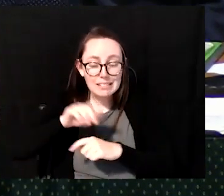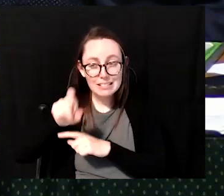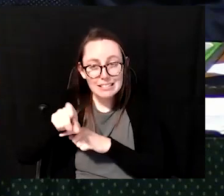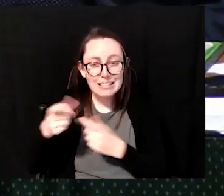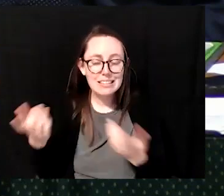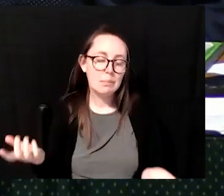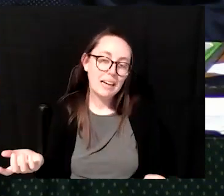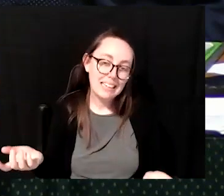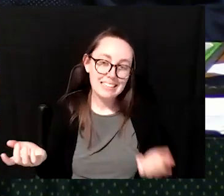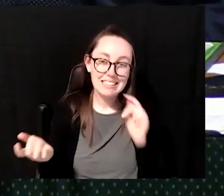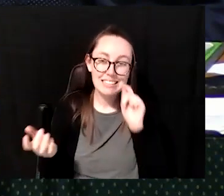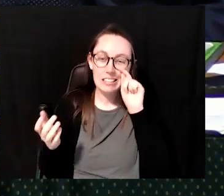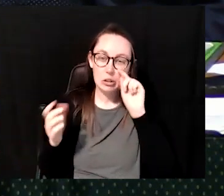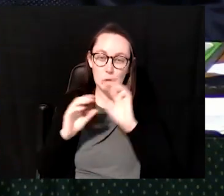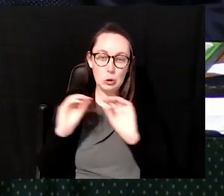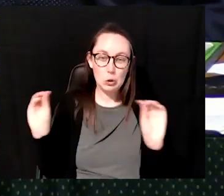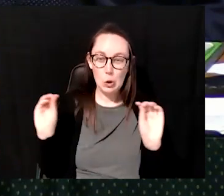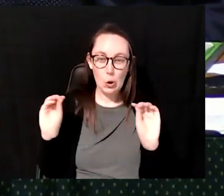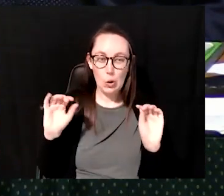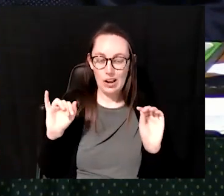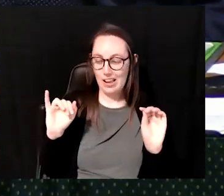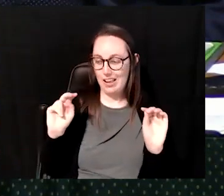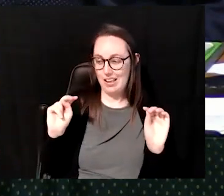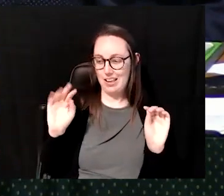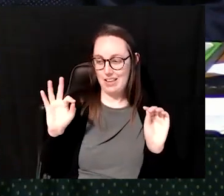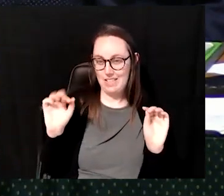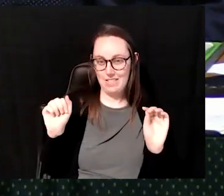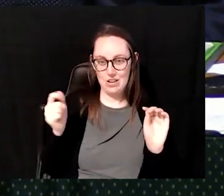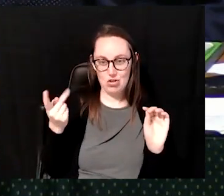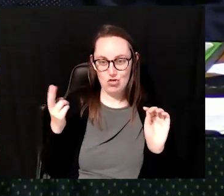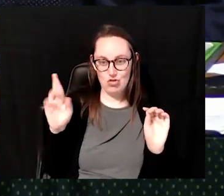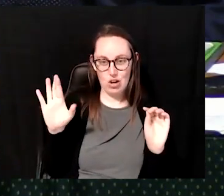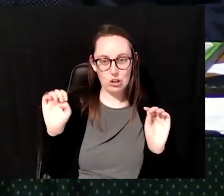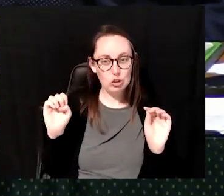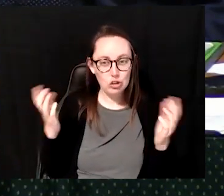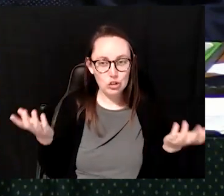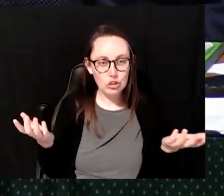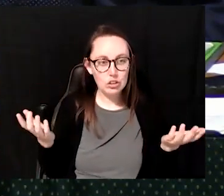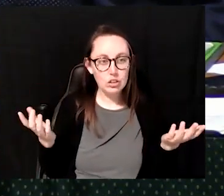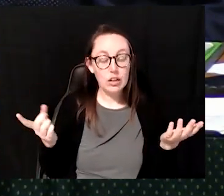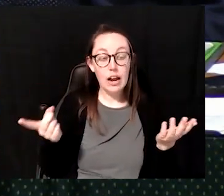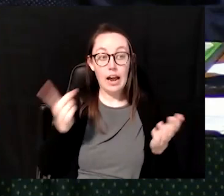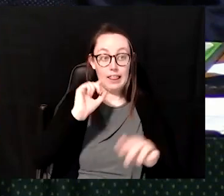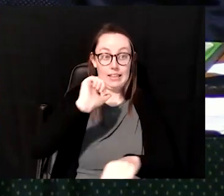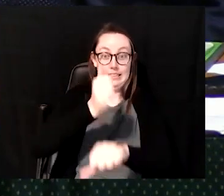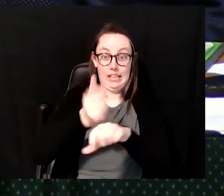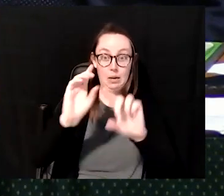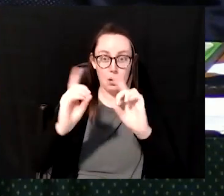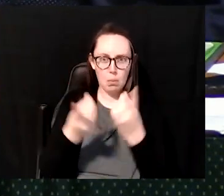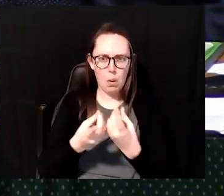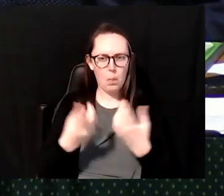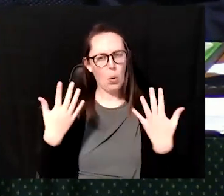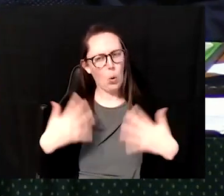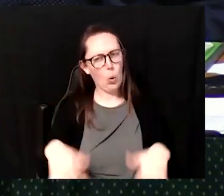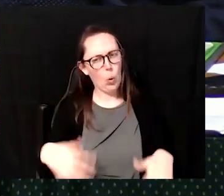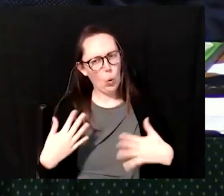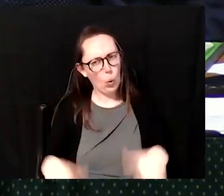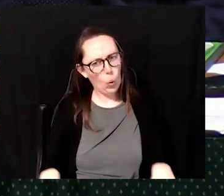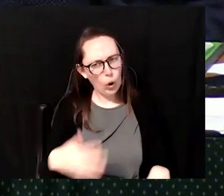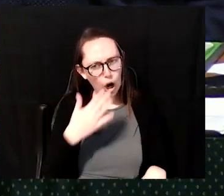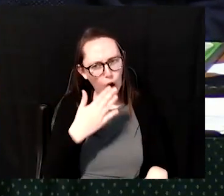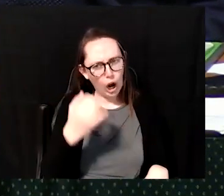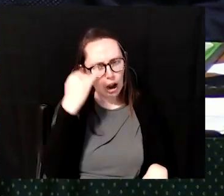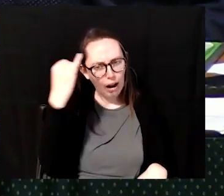I think that creating a department is an incredibly helpful idea not only